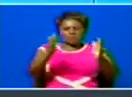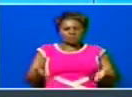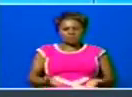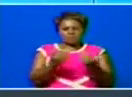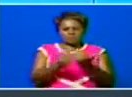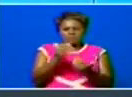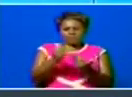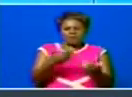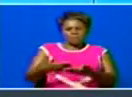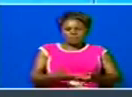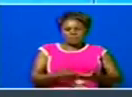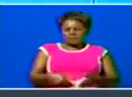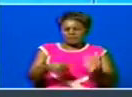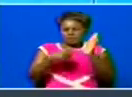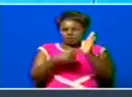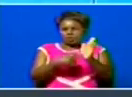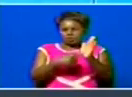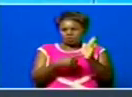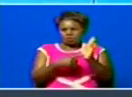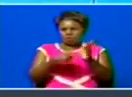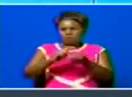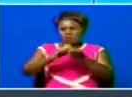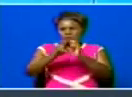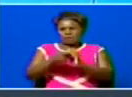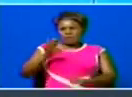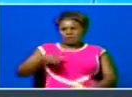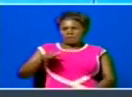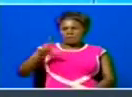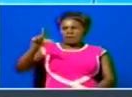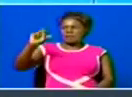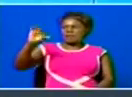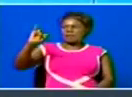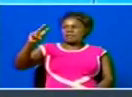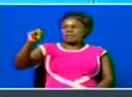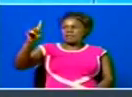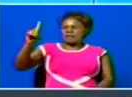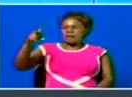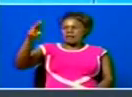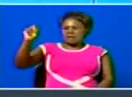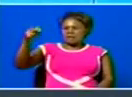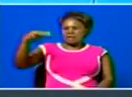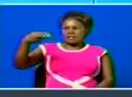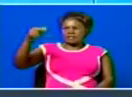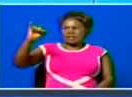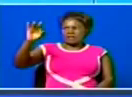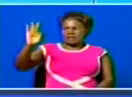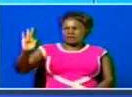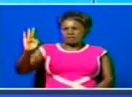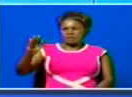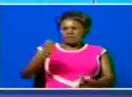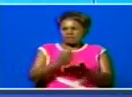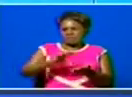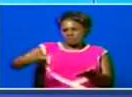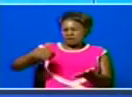maternal and child health indicators, have now been transitioned to the Mama Linda program to be run by NHIF. Some counties now have their